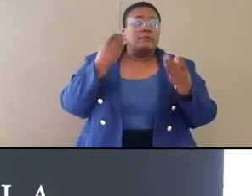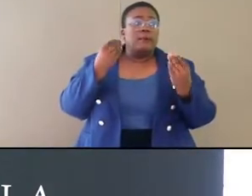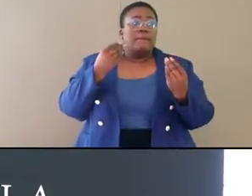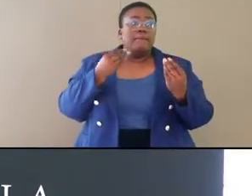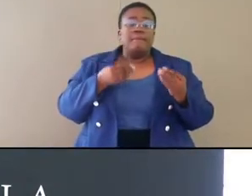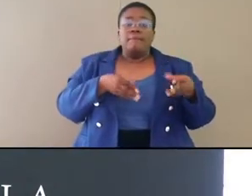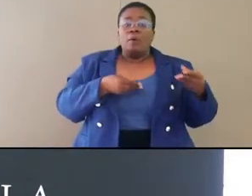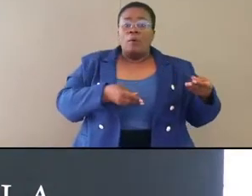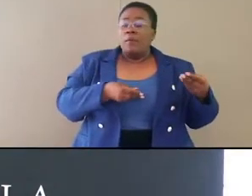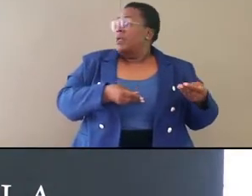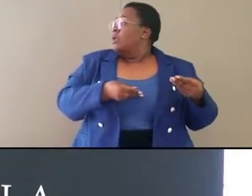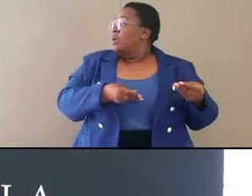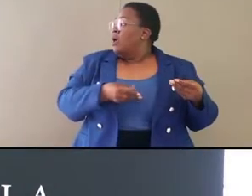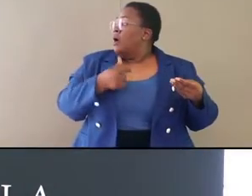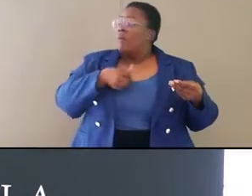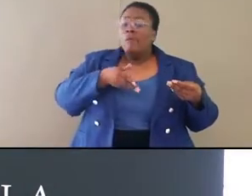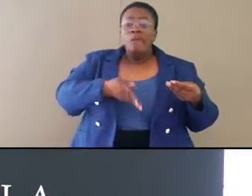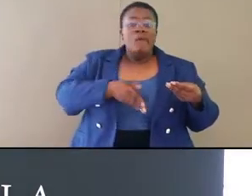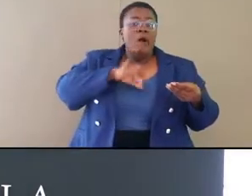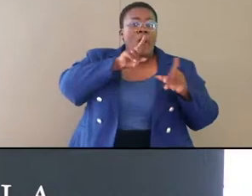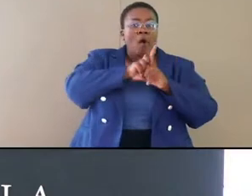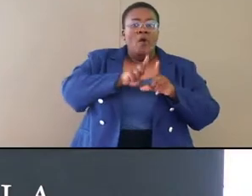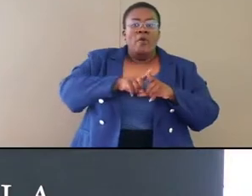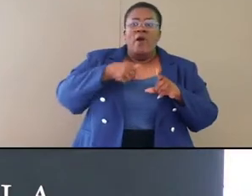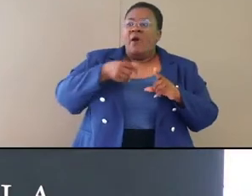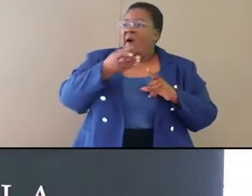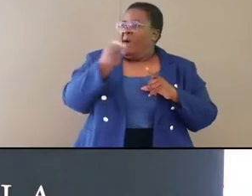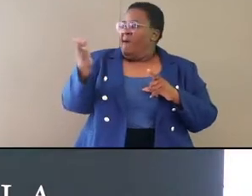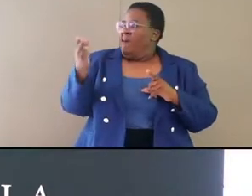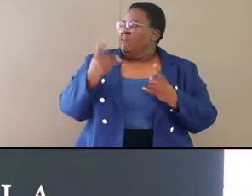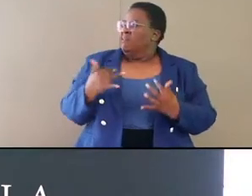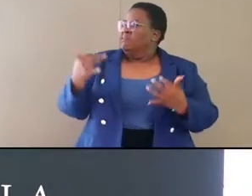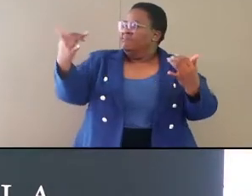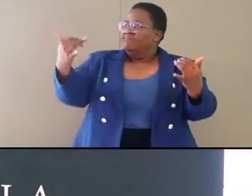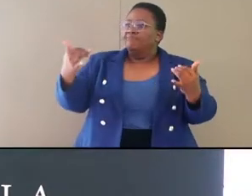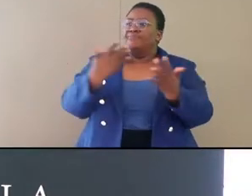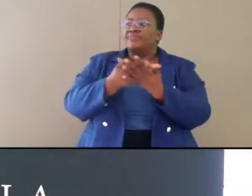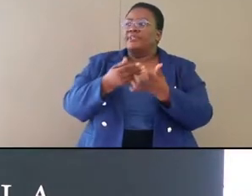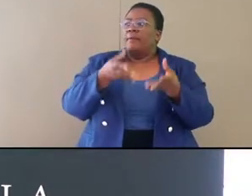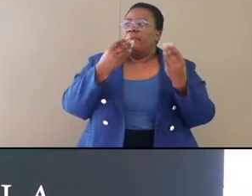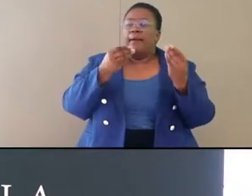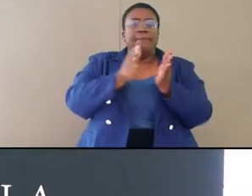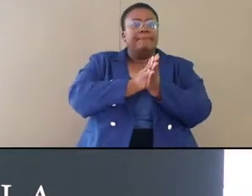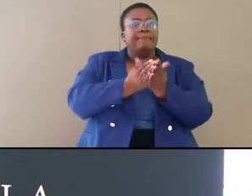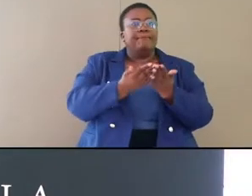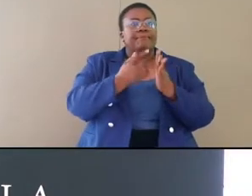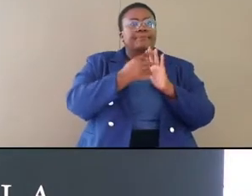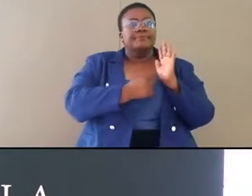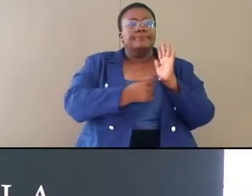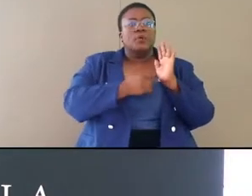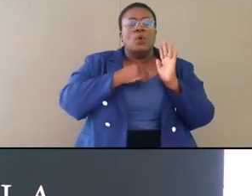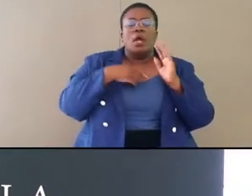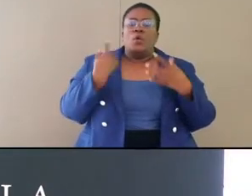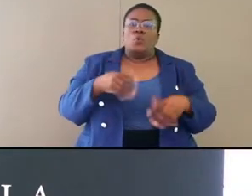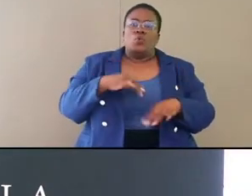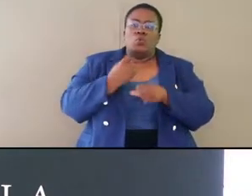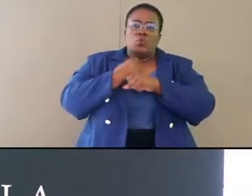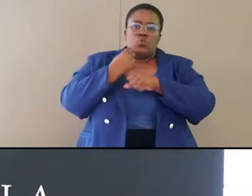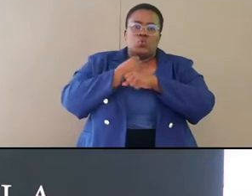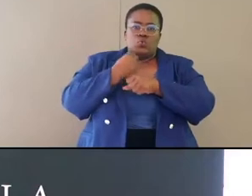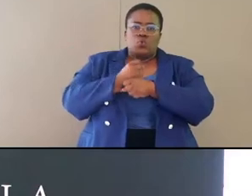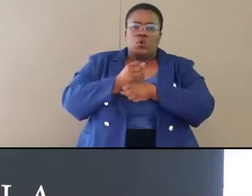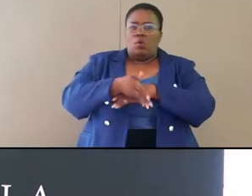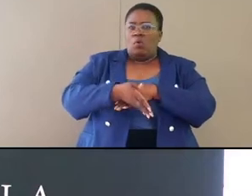we're here also for you who are in the room to get the copy because this is hard work to put